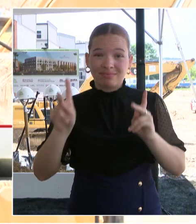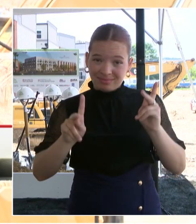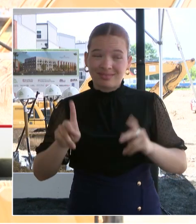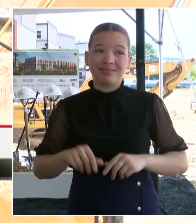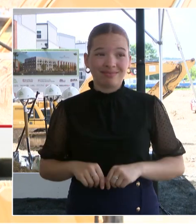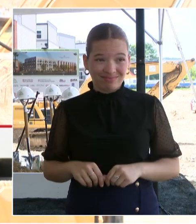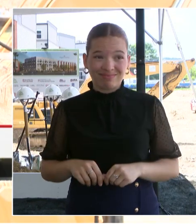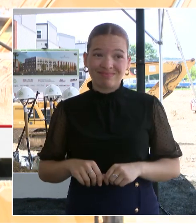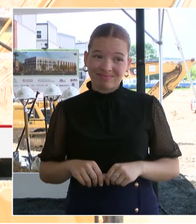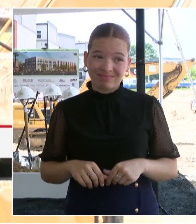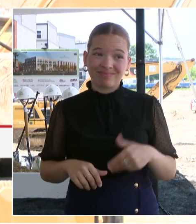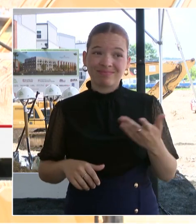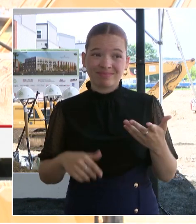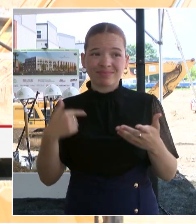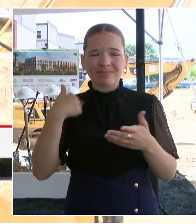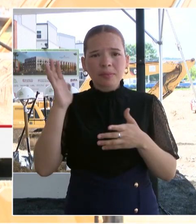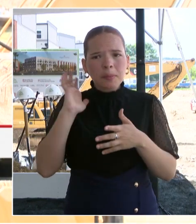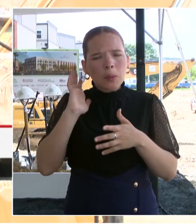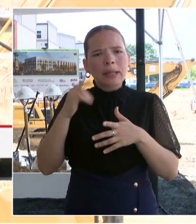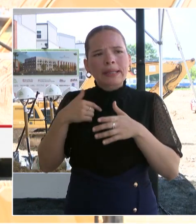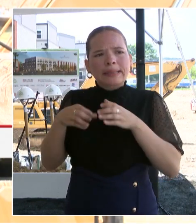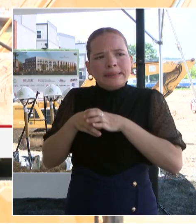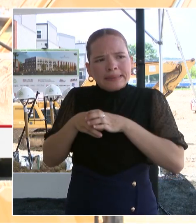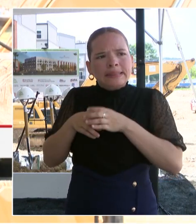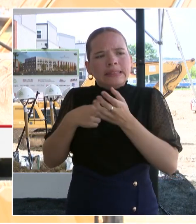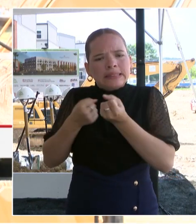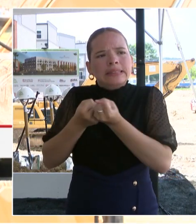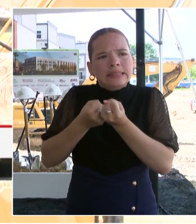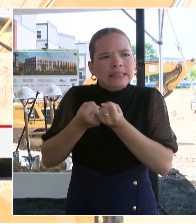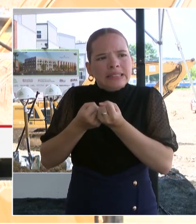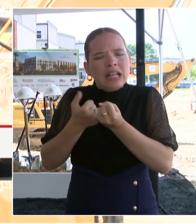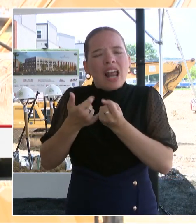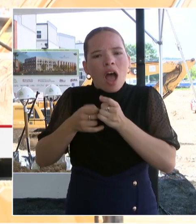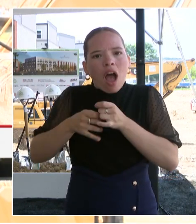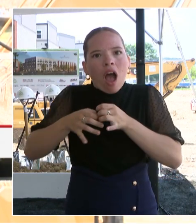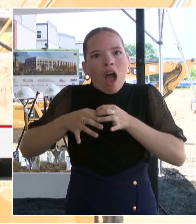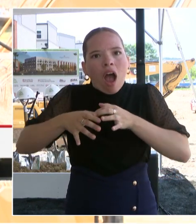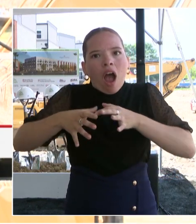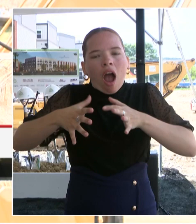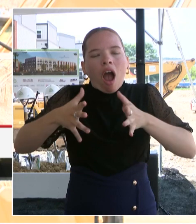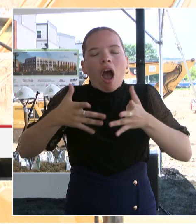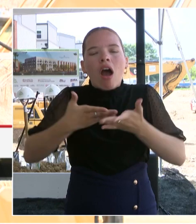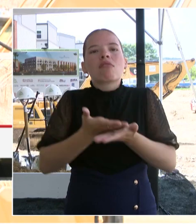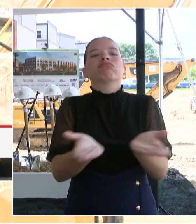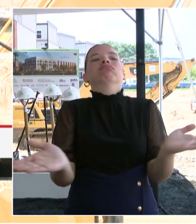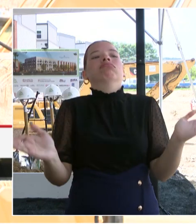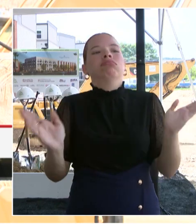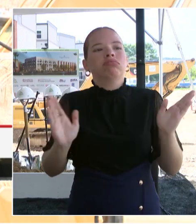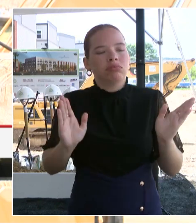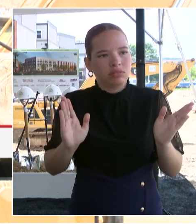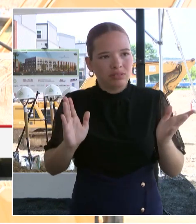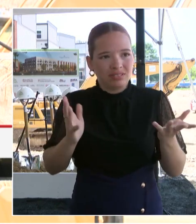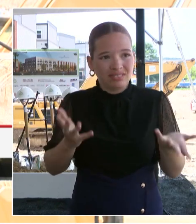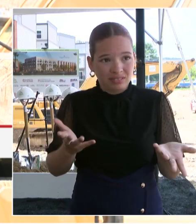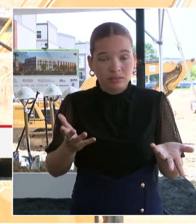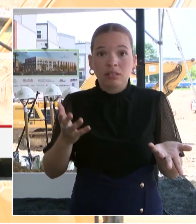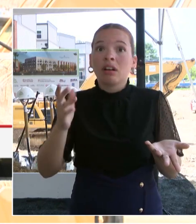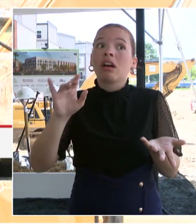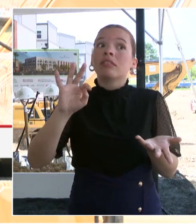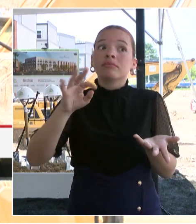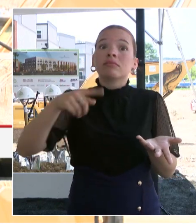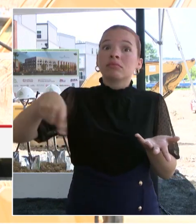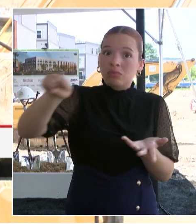jurisdiction. But we know that if we're really going to live our mission as a nonprofit, and that vision is